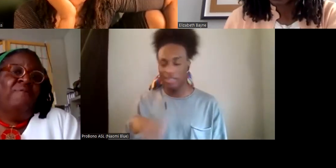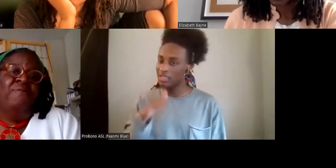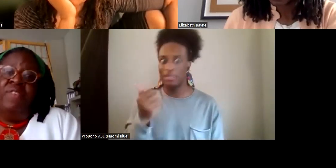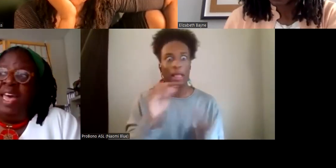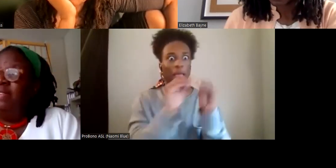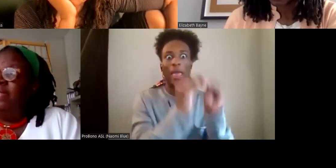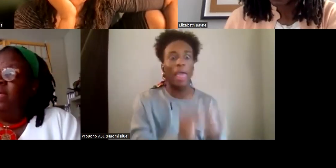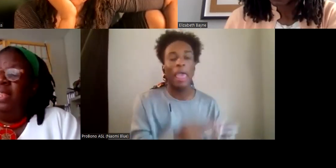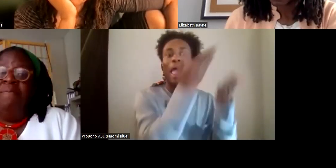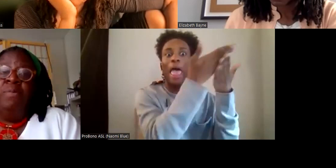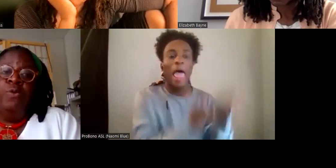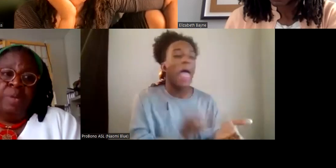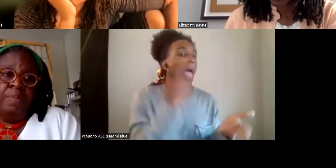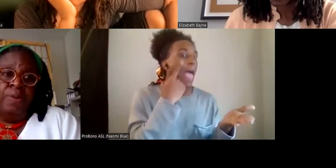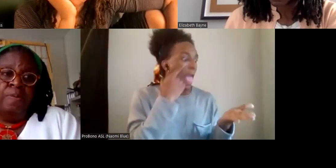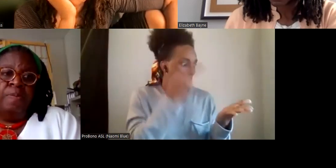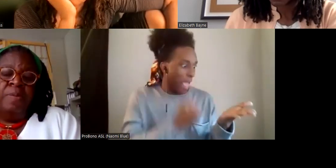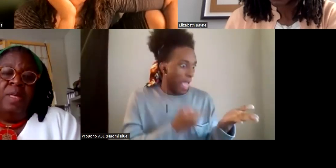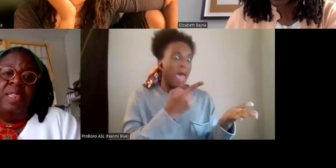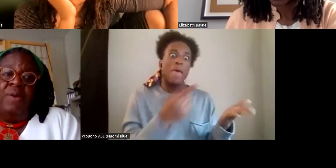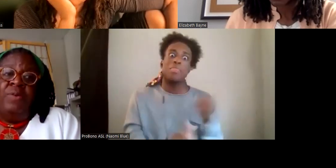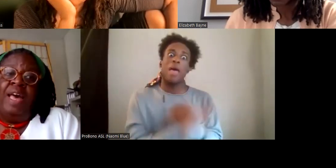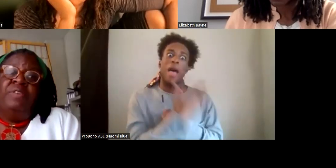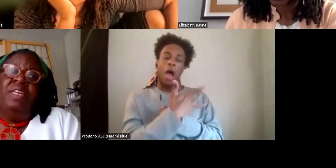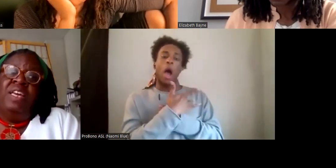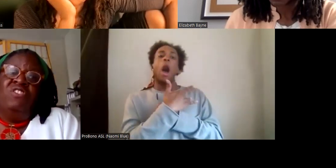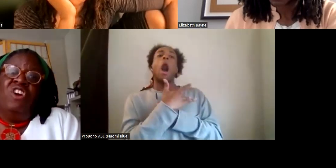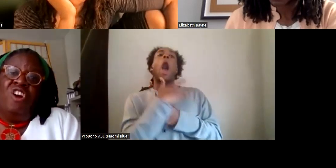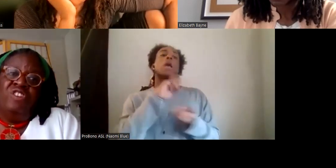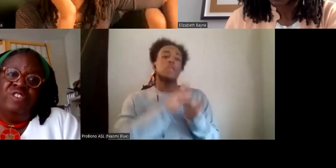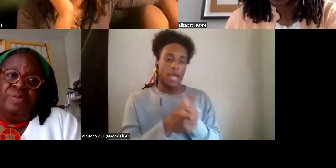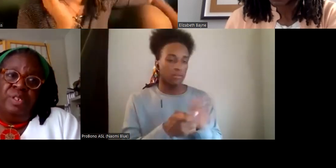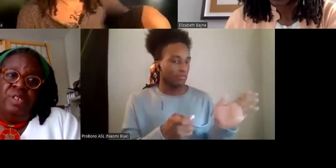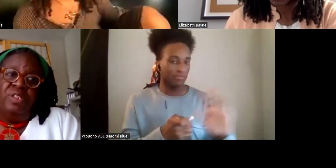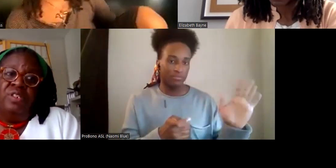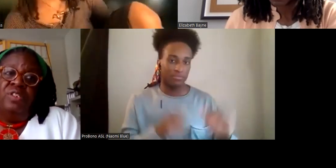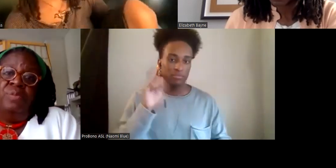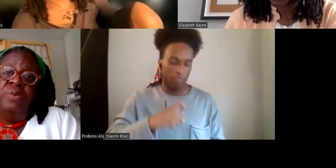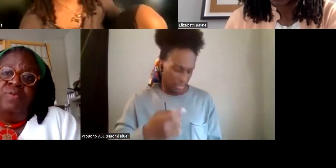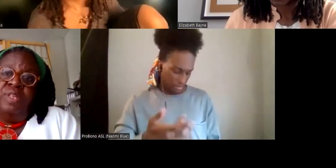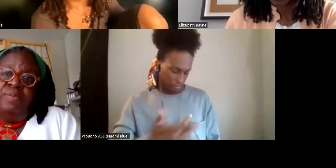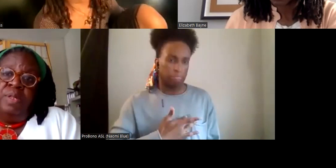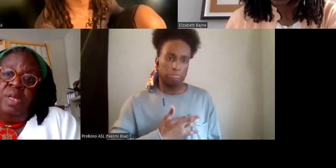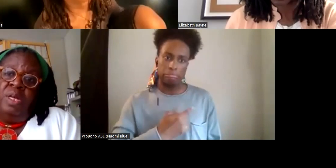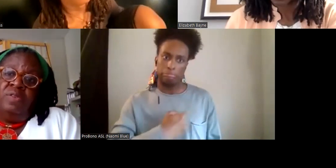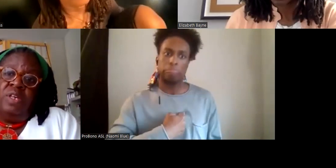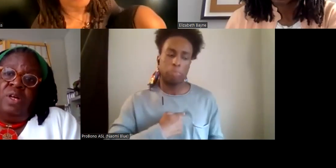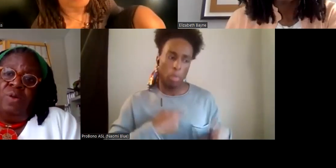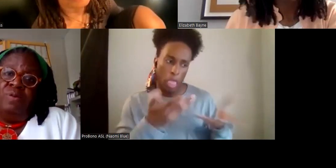and just not facts that move people, that we have to engage their hearts to move